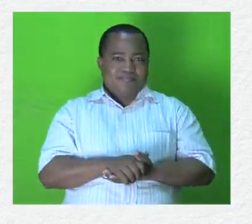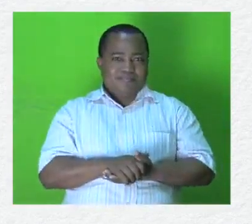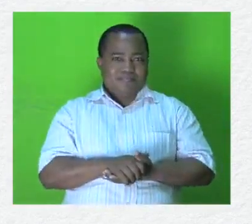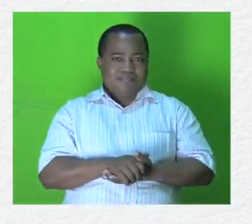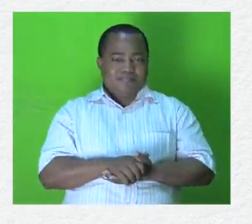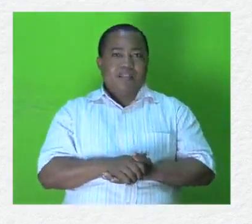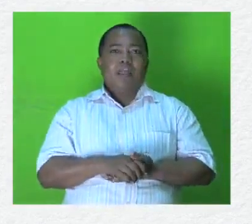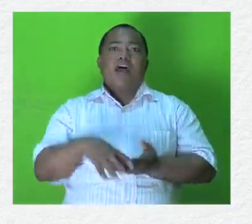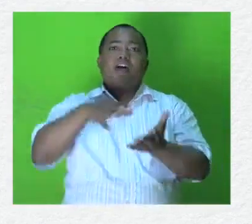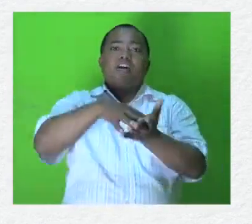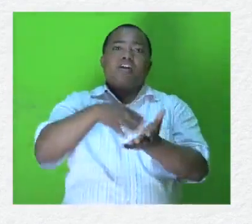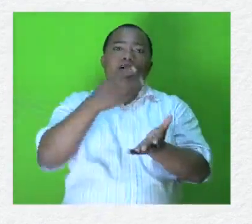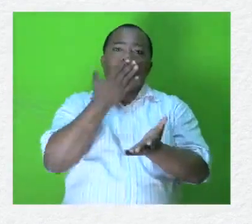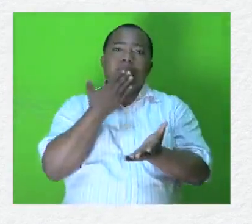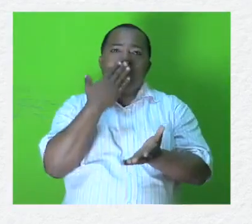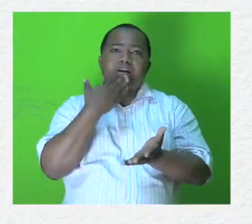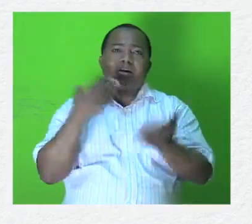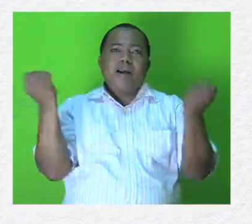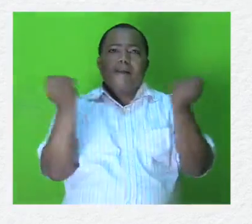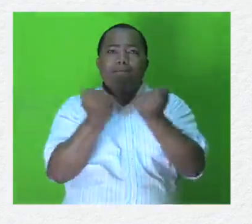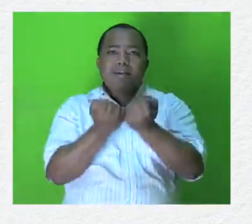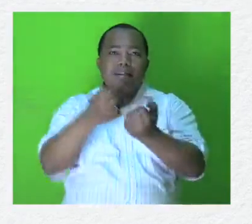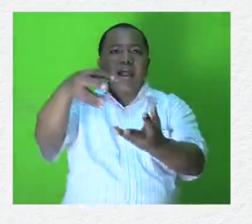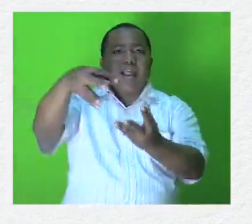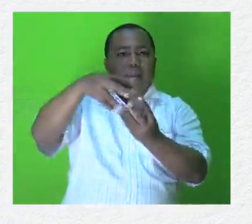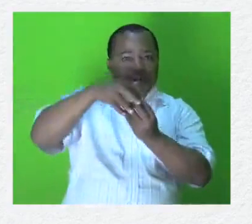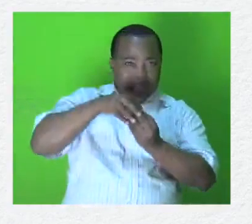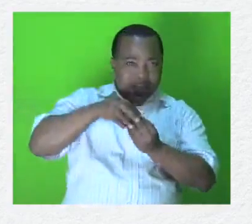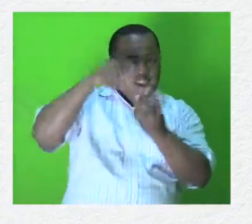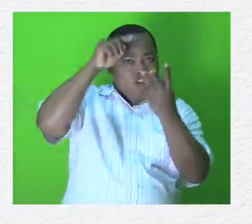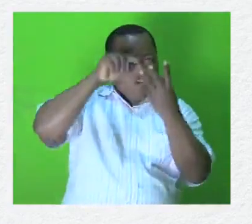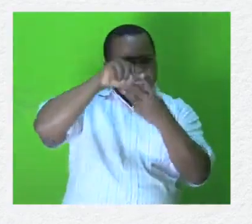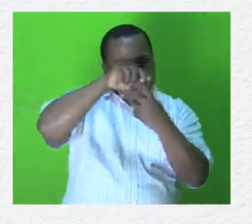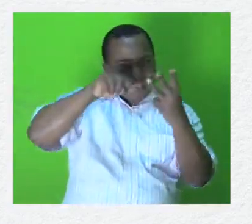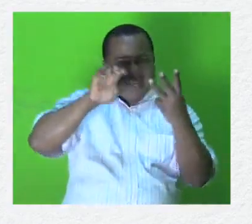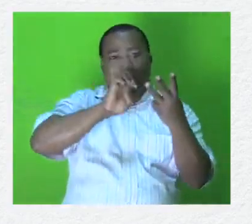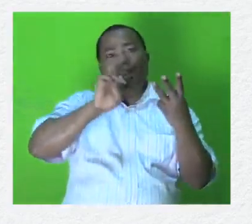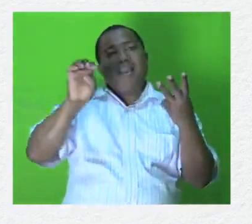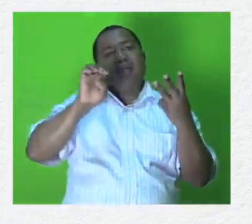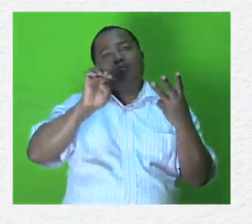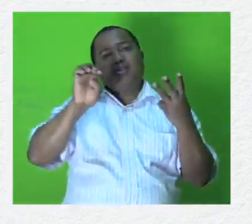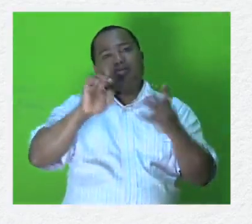Sugar is made by a combination of three elements: carbon,